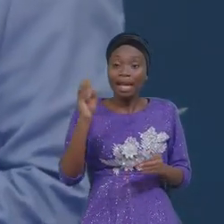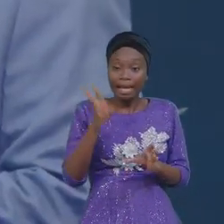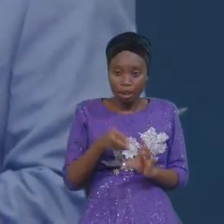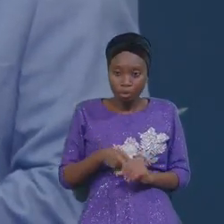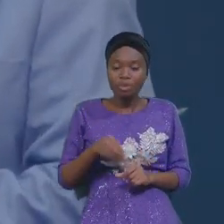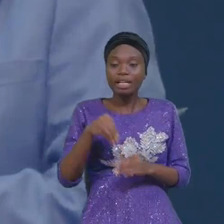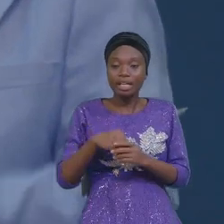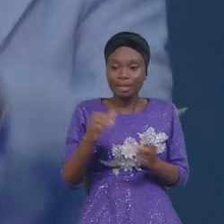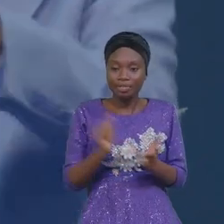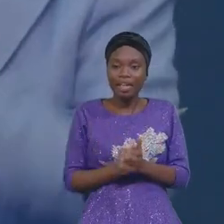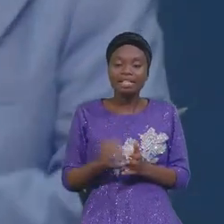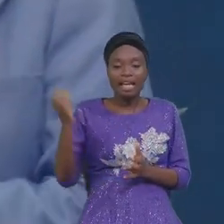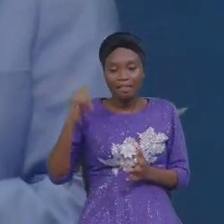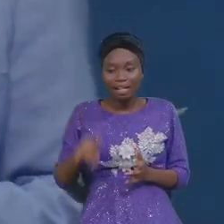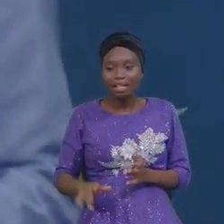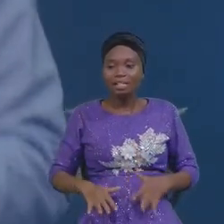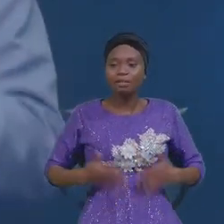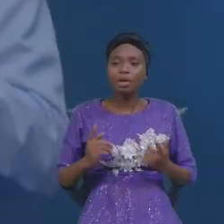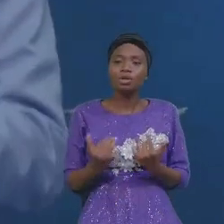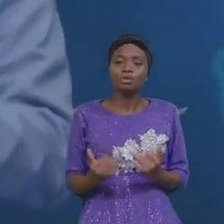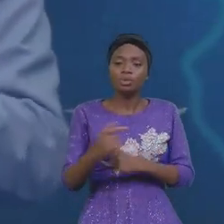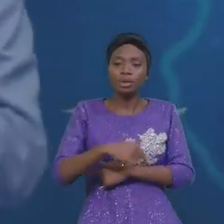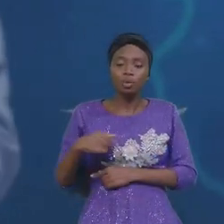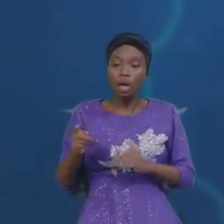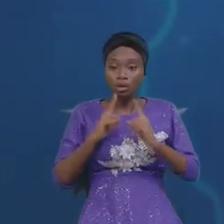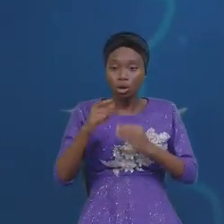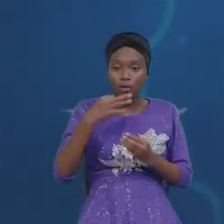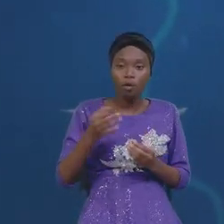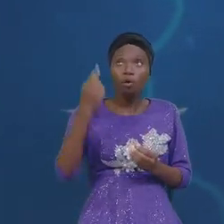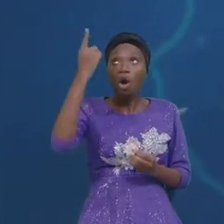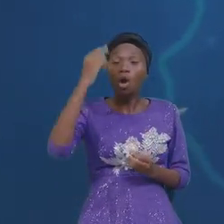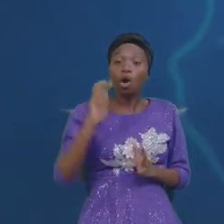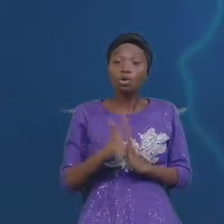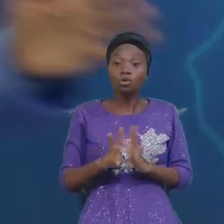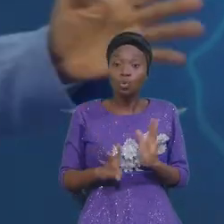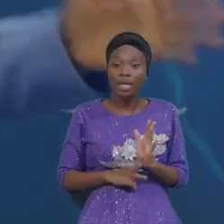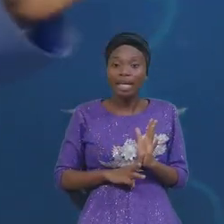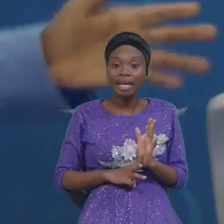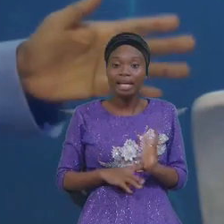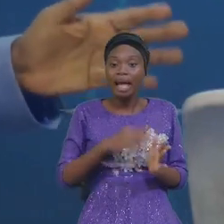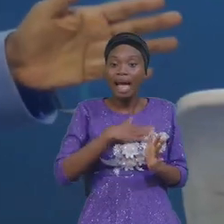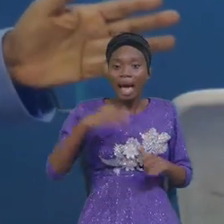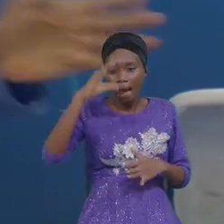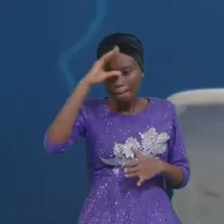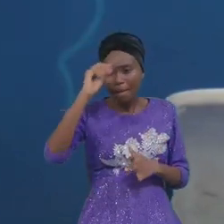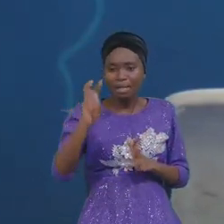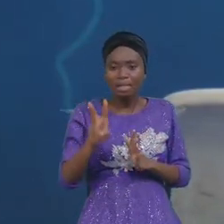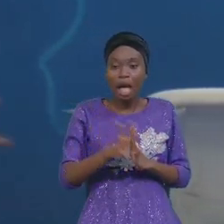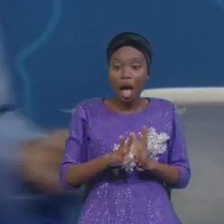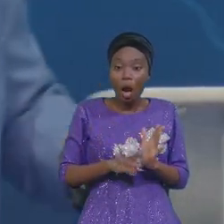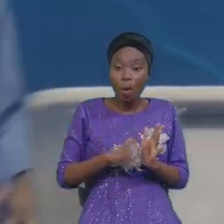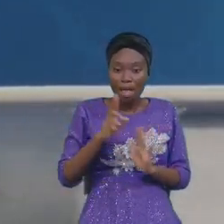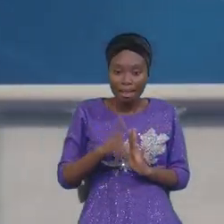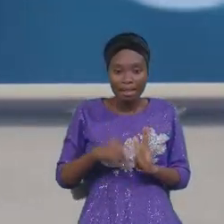that everlasting life. Today we're talking of God's will and man's willingness